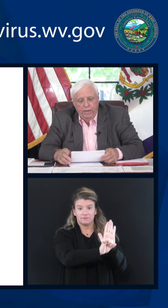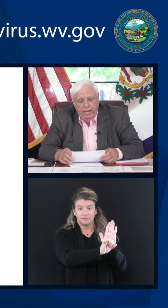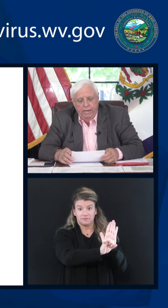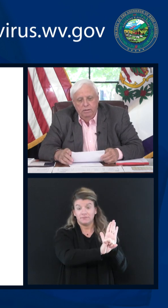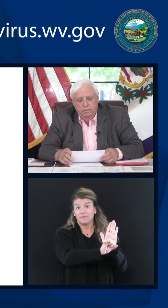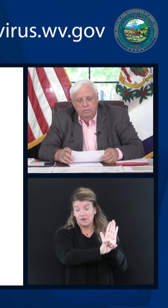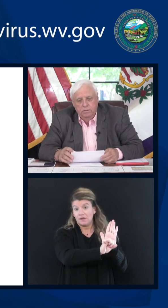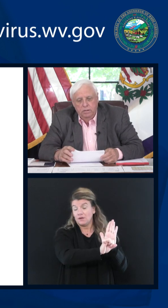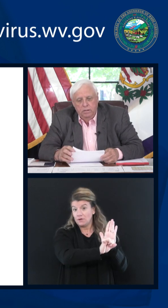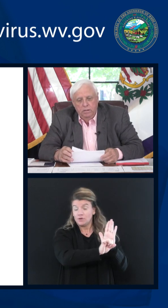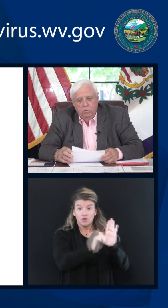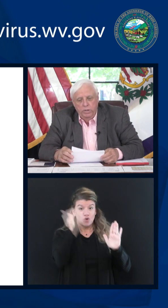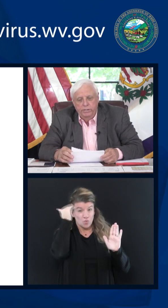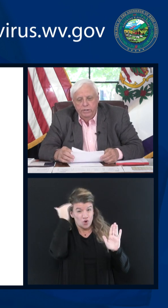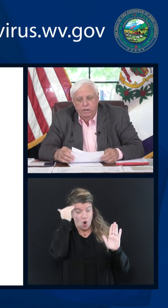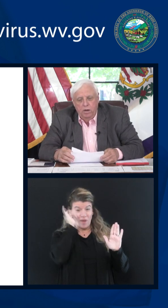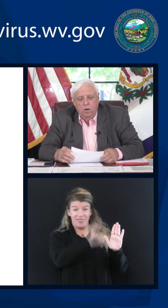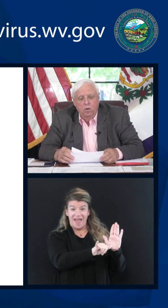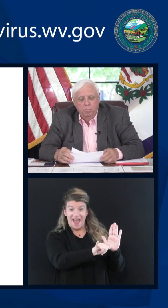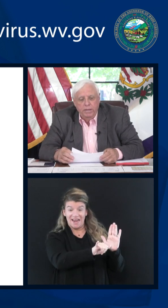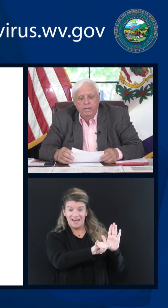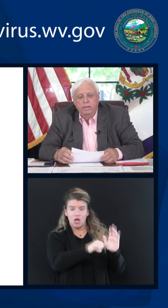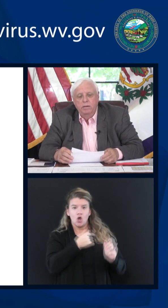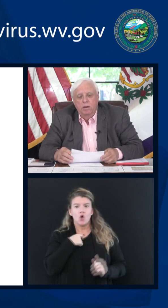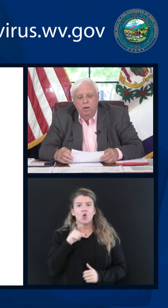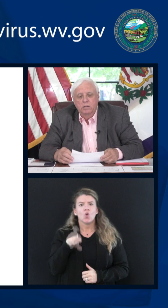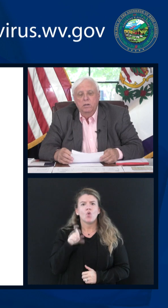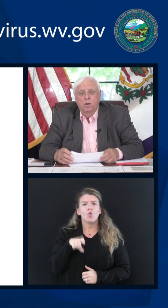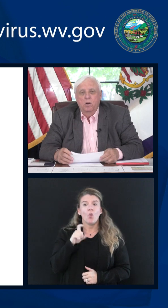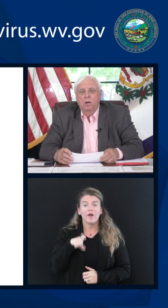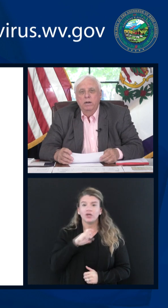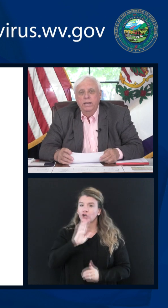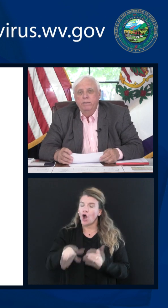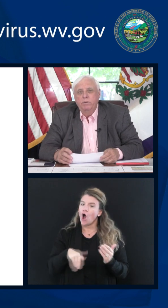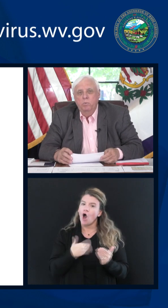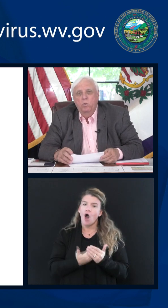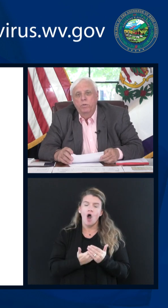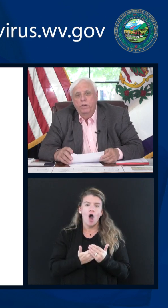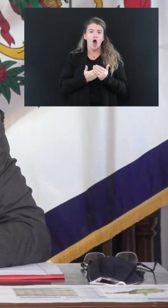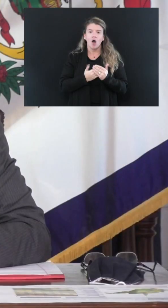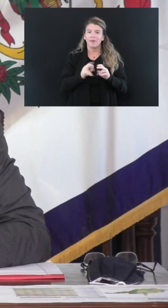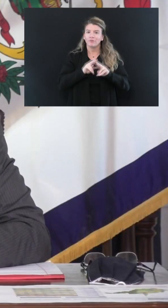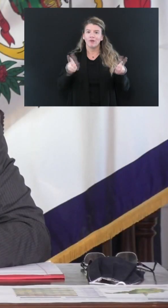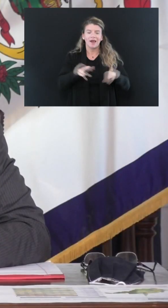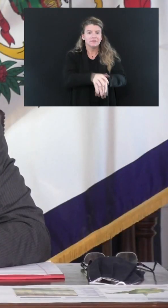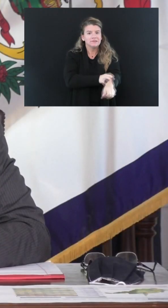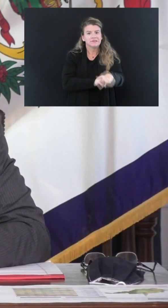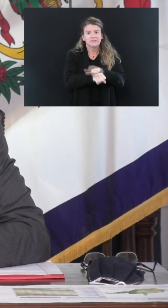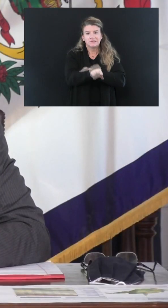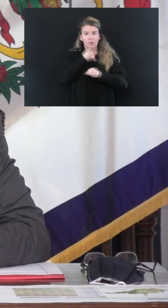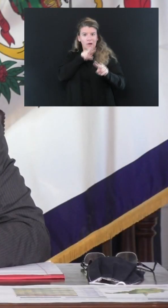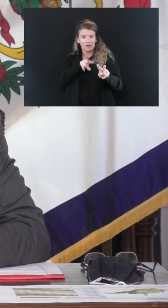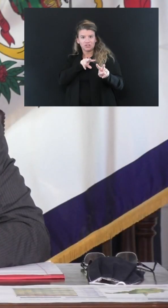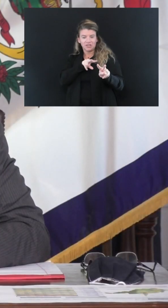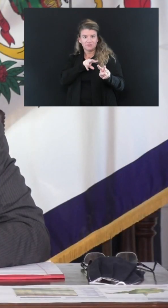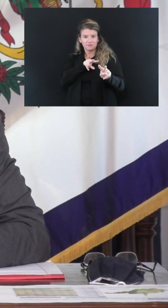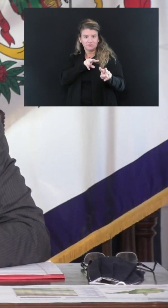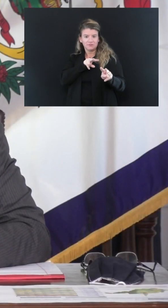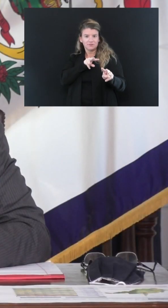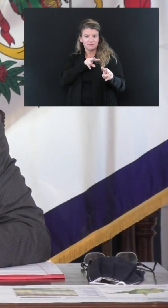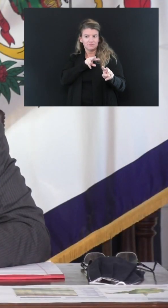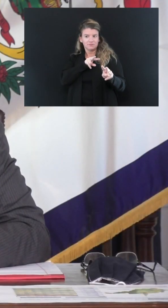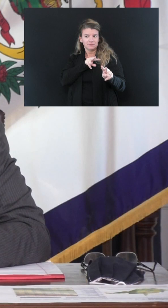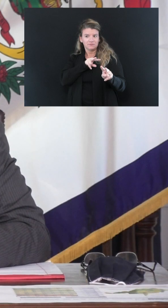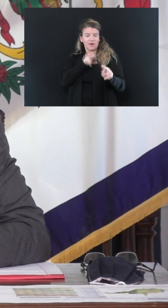with that, we should all be on guard even more than we are today.